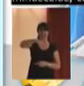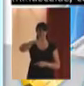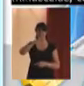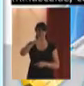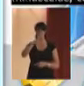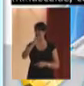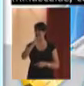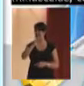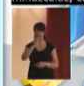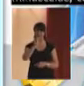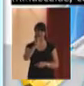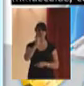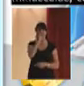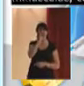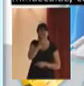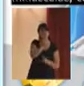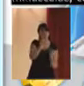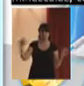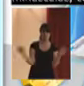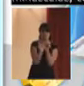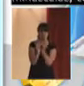letters, known as canet case, in which they